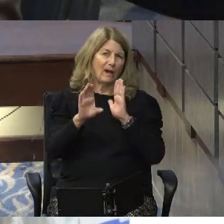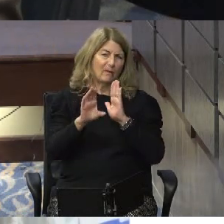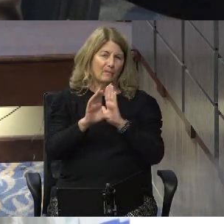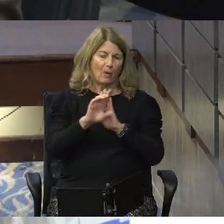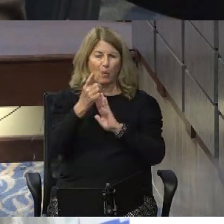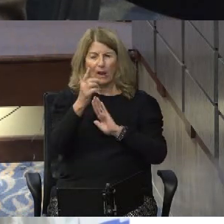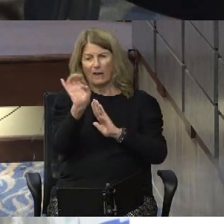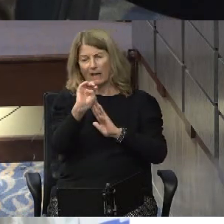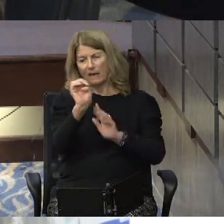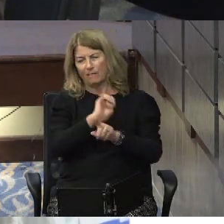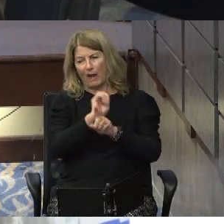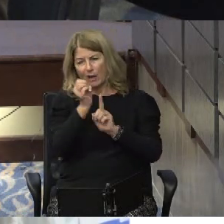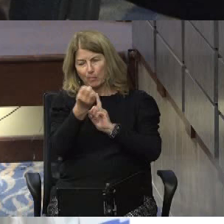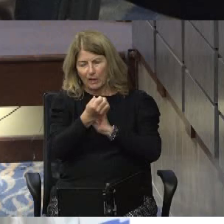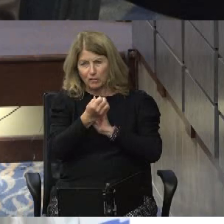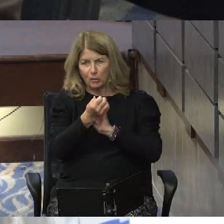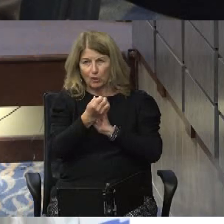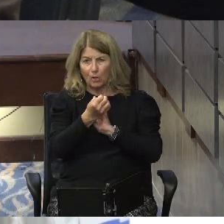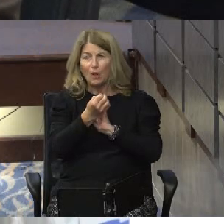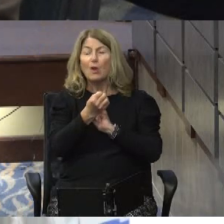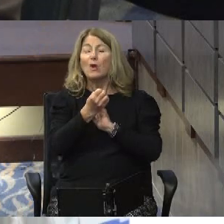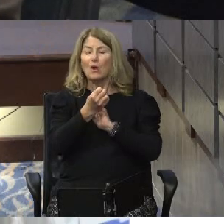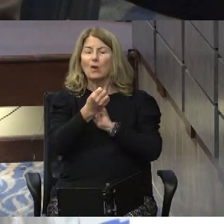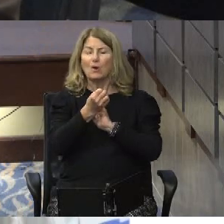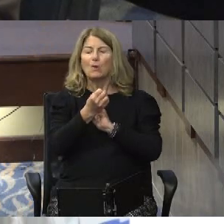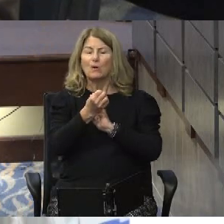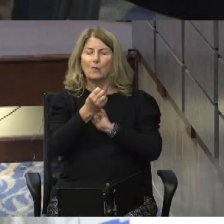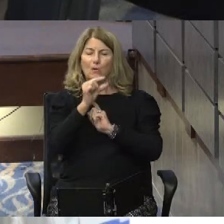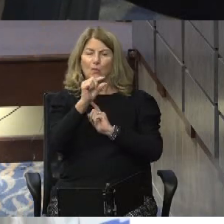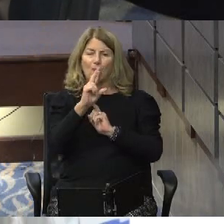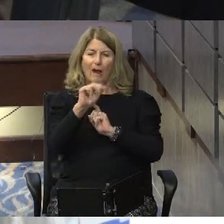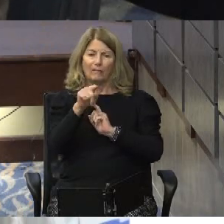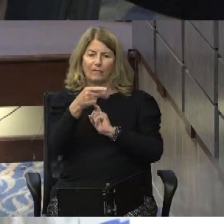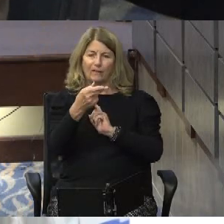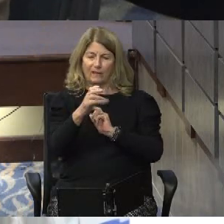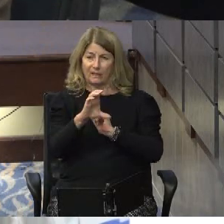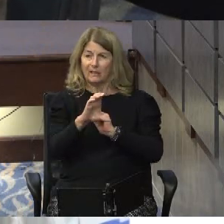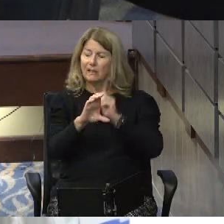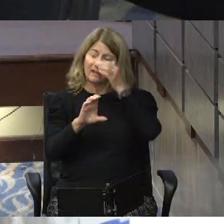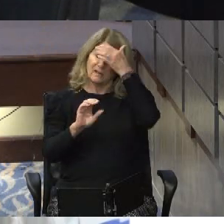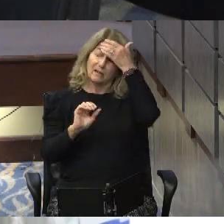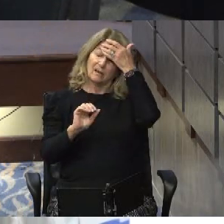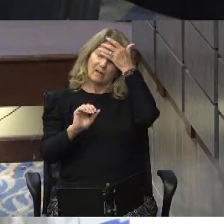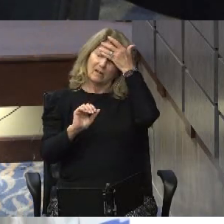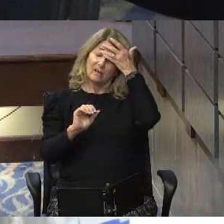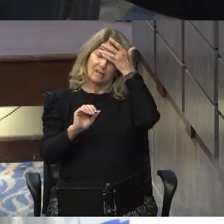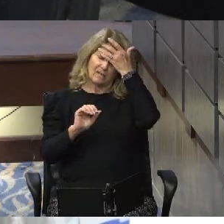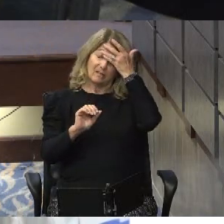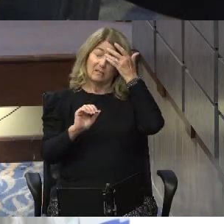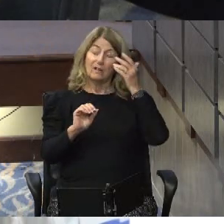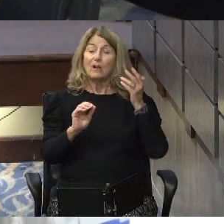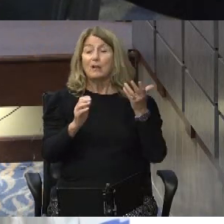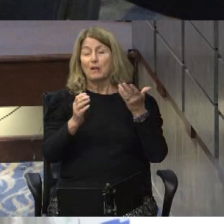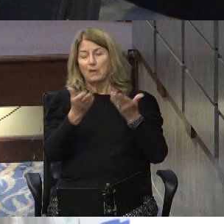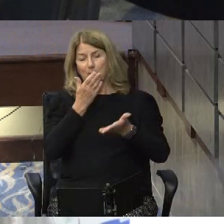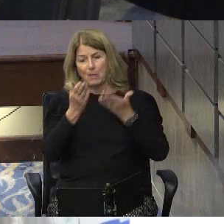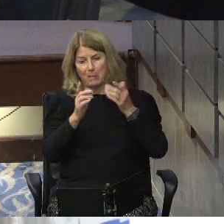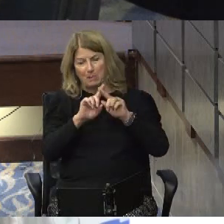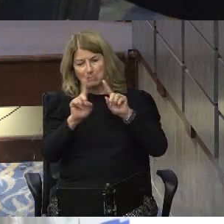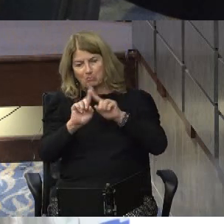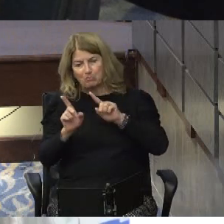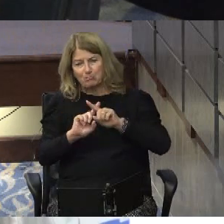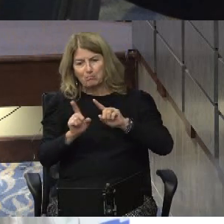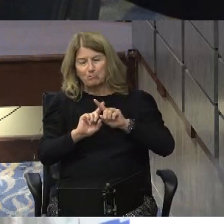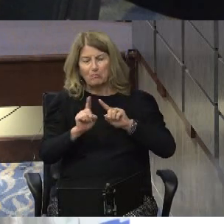environmental sort of graphic, not a recognizable image per se, in contrast with something that could be the super graphics. So I'll go back to that, I'm